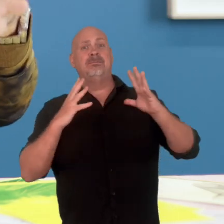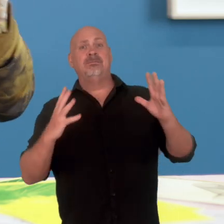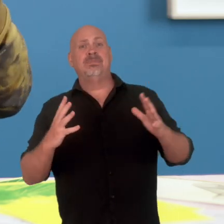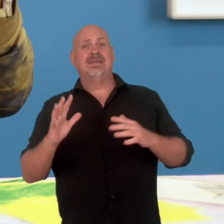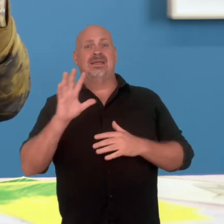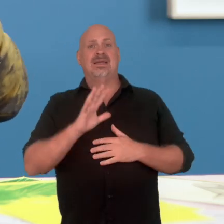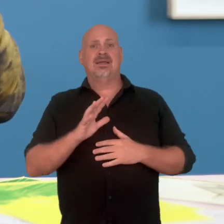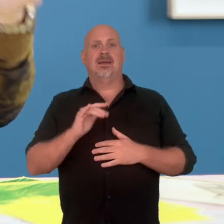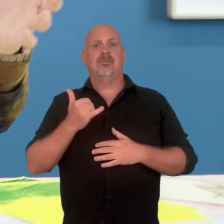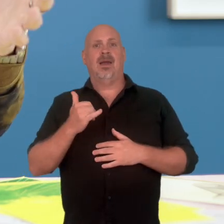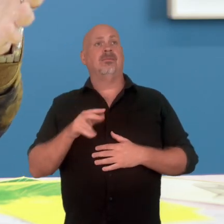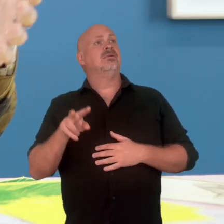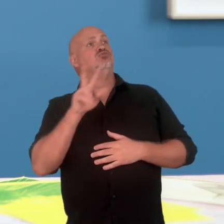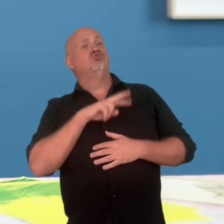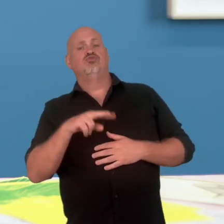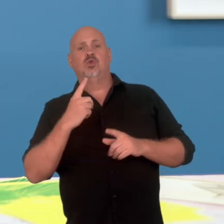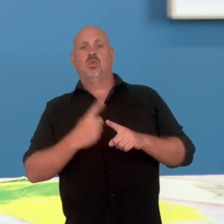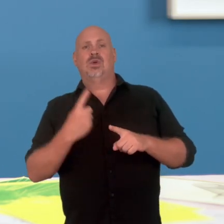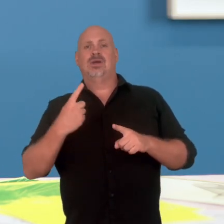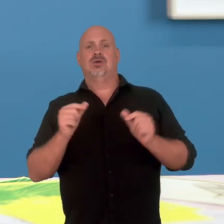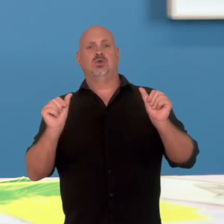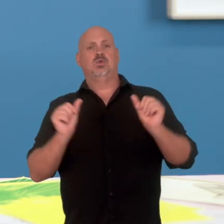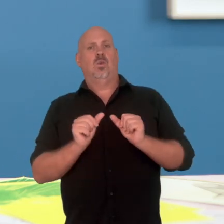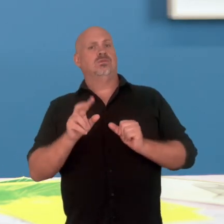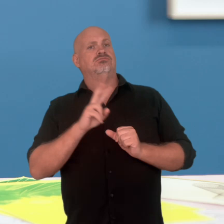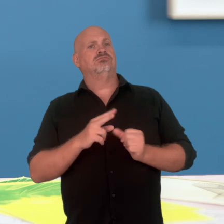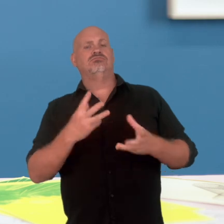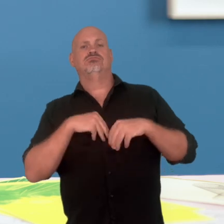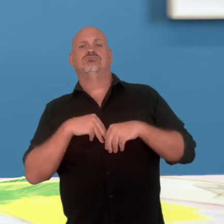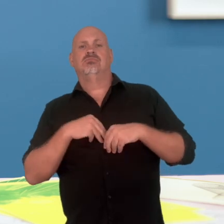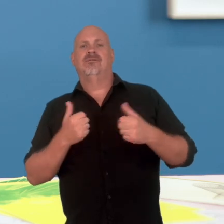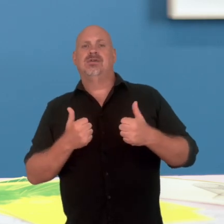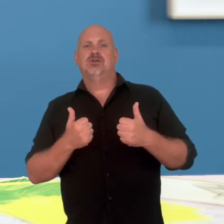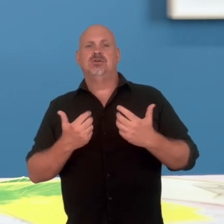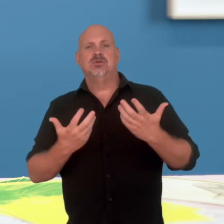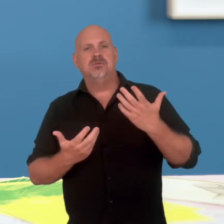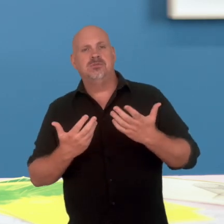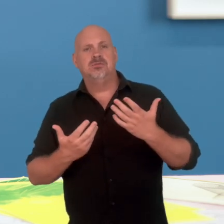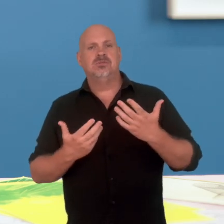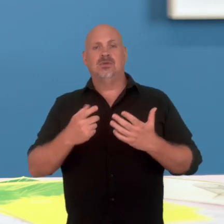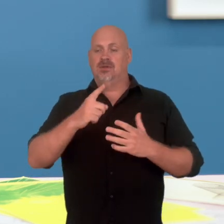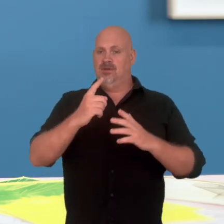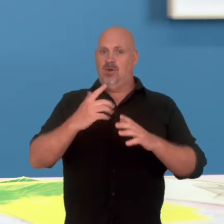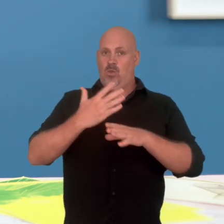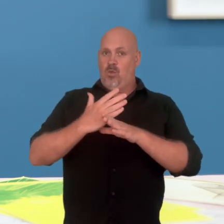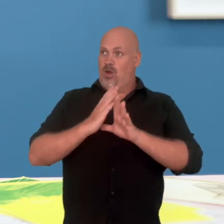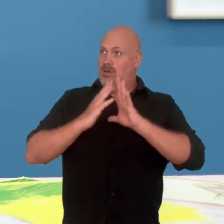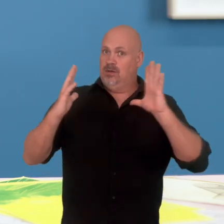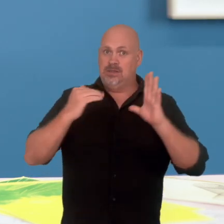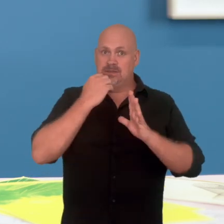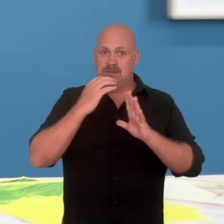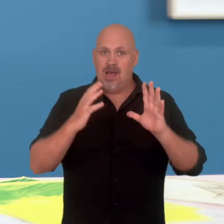be taken in very quickly. So the scale of the work and the space and the kind of way that it's